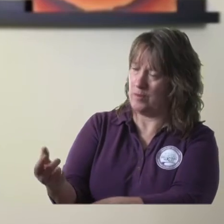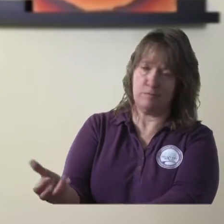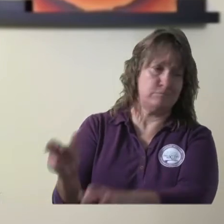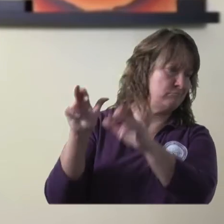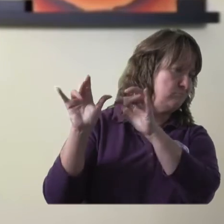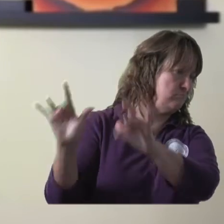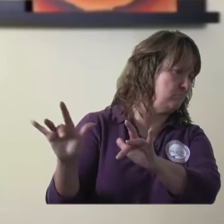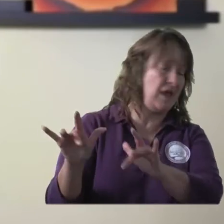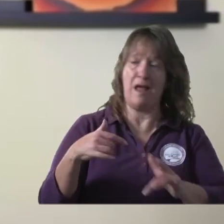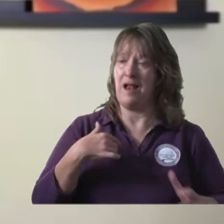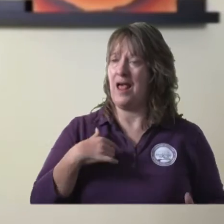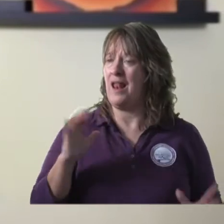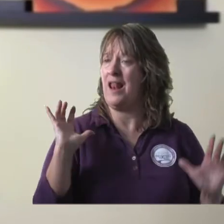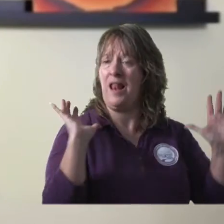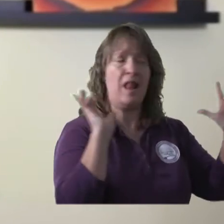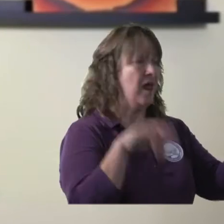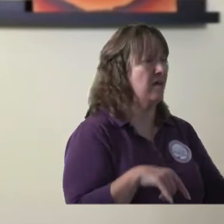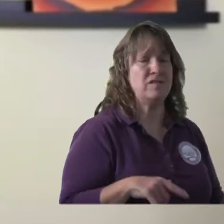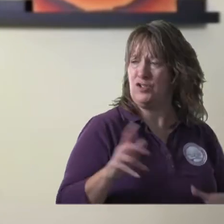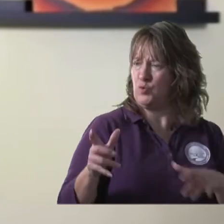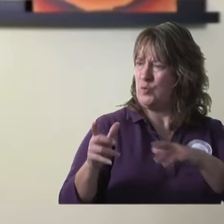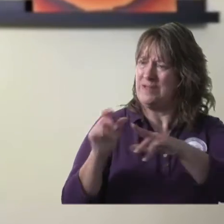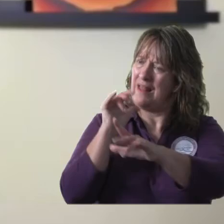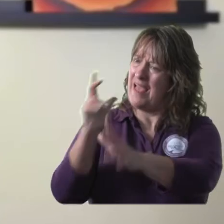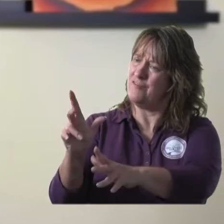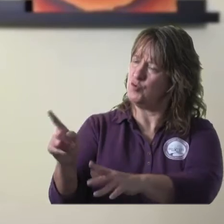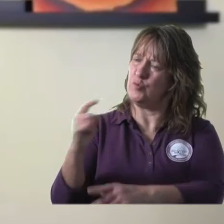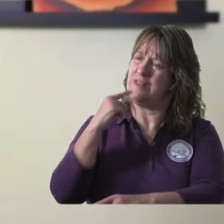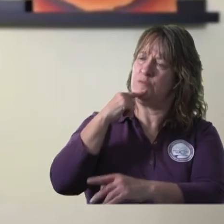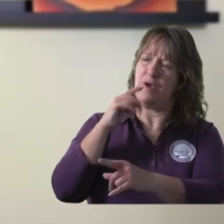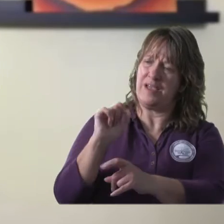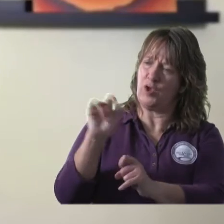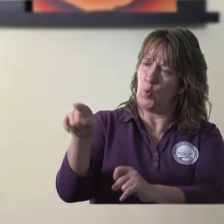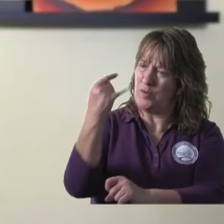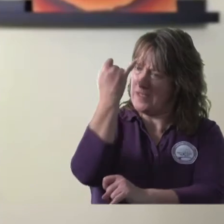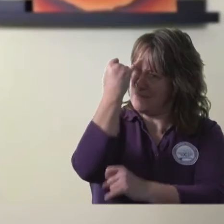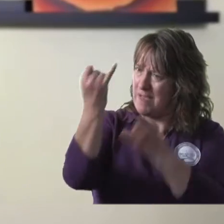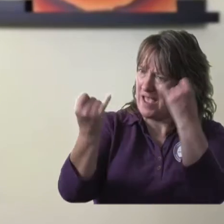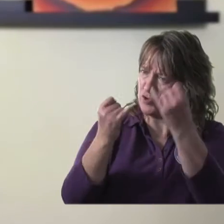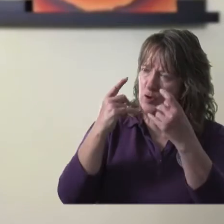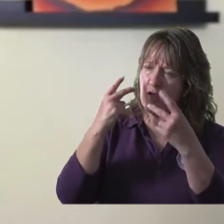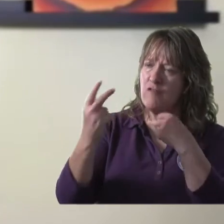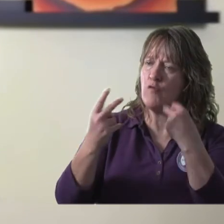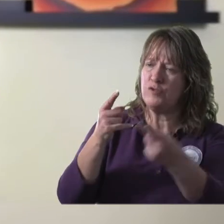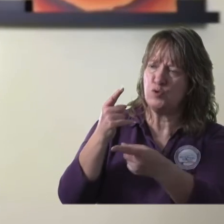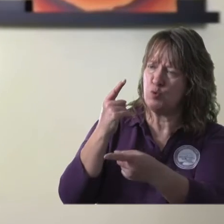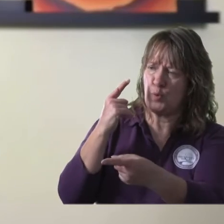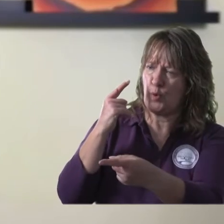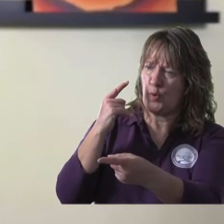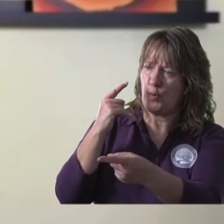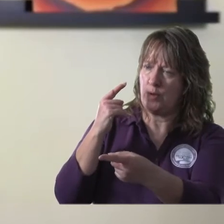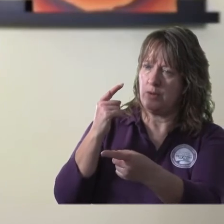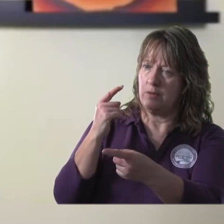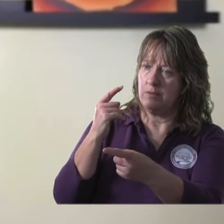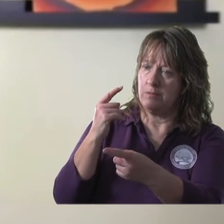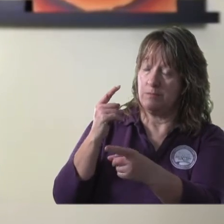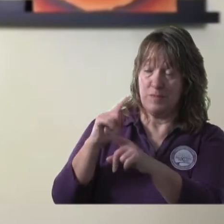by narcotics and 1,000 ghosts draped in your disappointments. I can only imagine all the voices you heard, all but